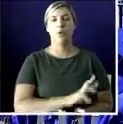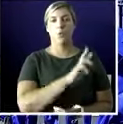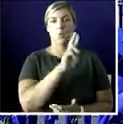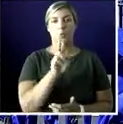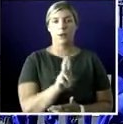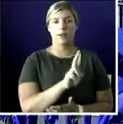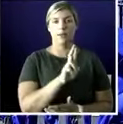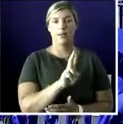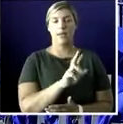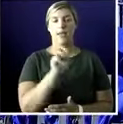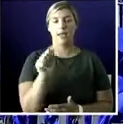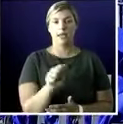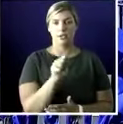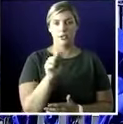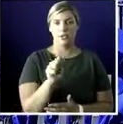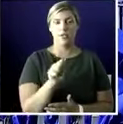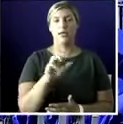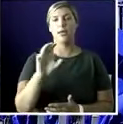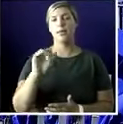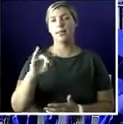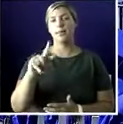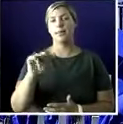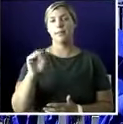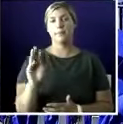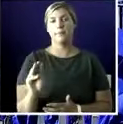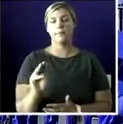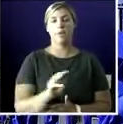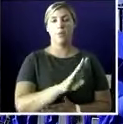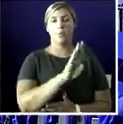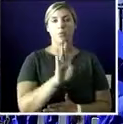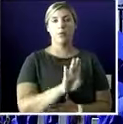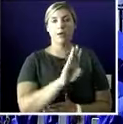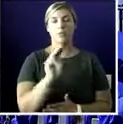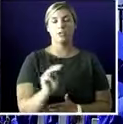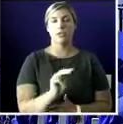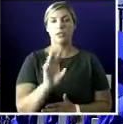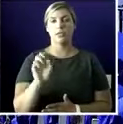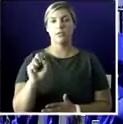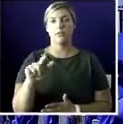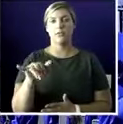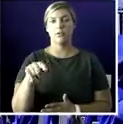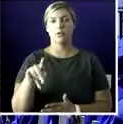Raylan Adriana Elam. Brianne Michelle Severns.